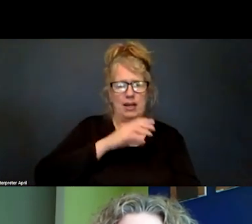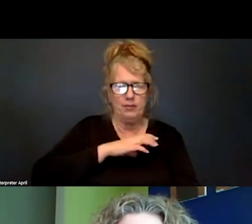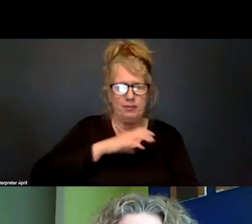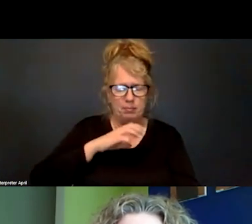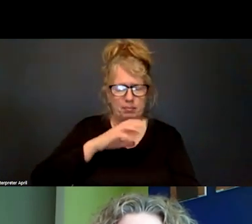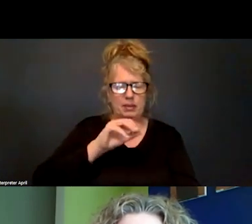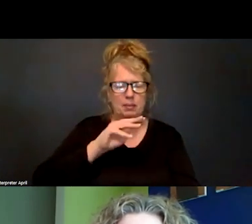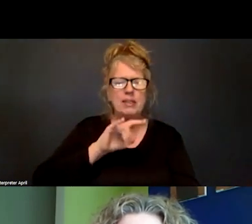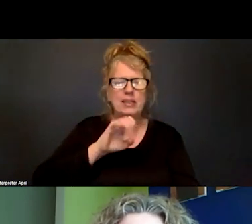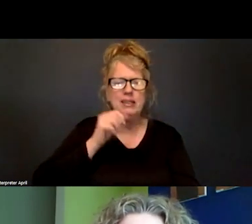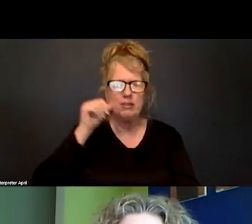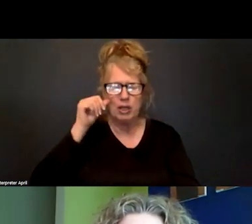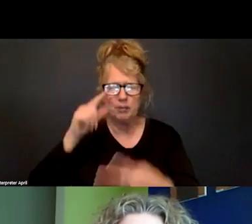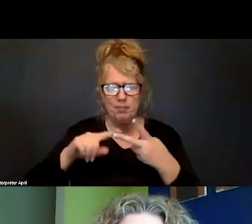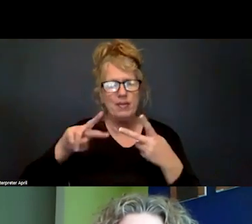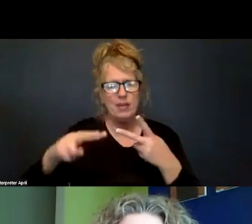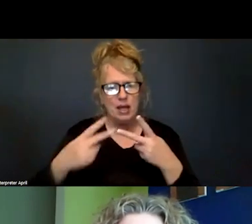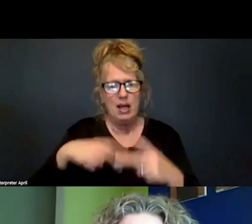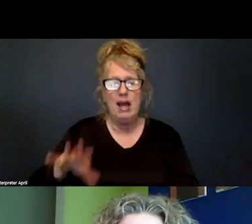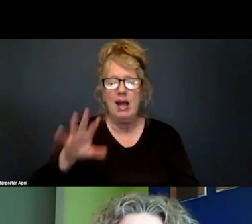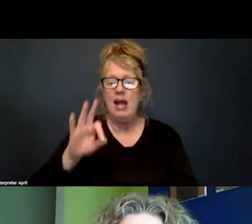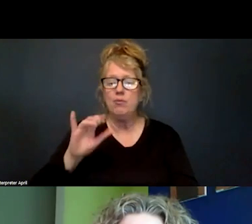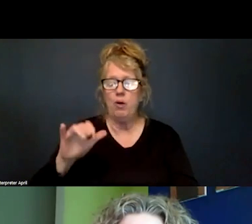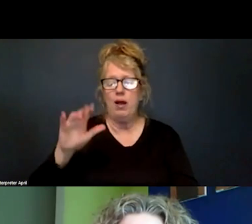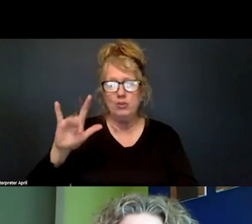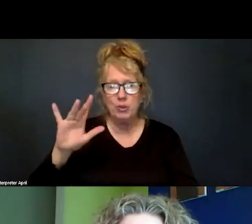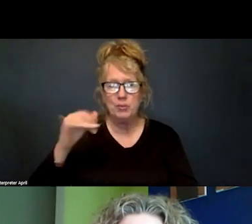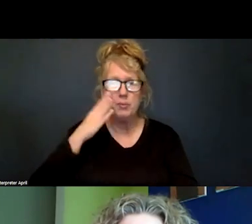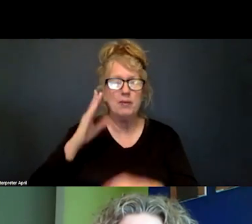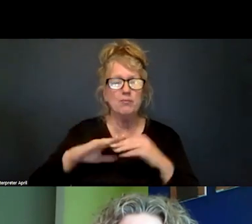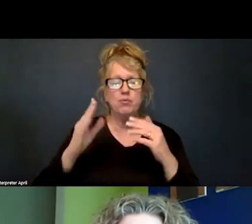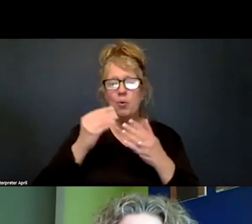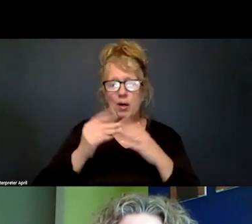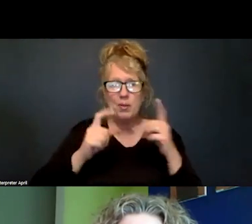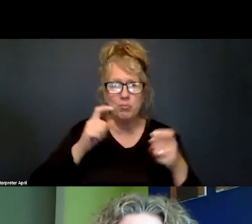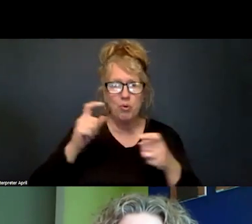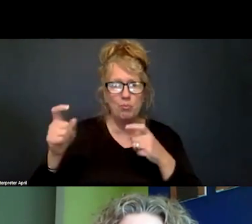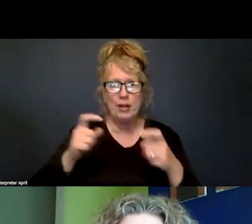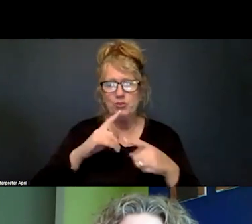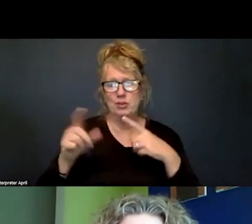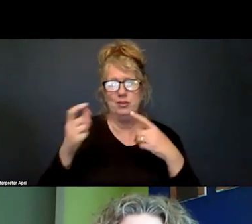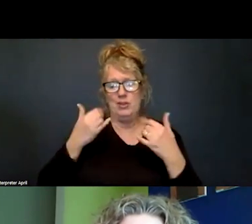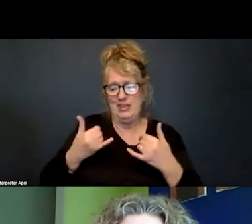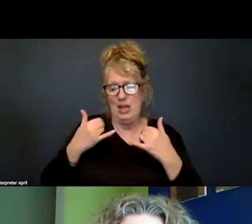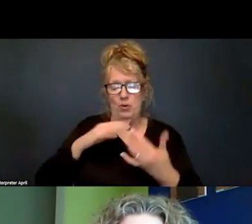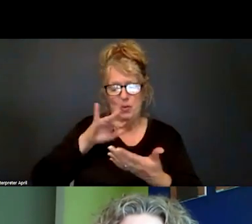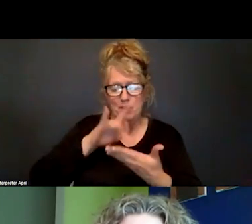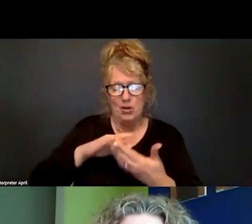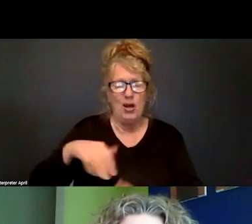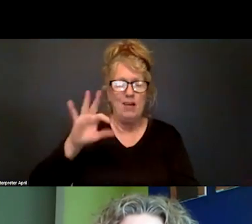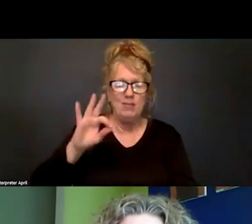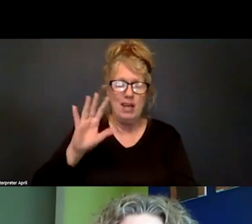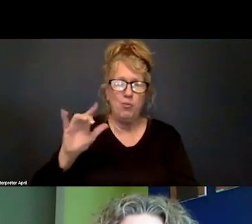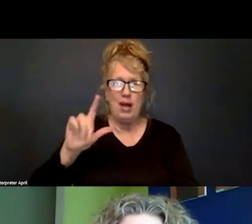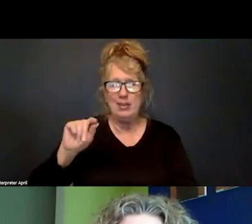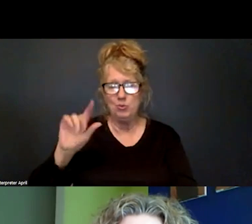The second update is on FY25 appropriations, which we are in the midst of FY25. So just